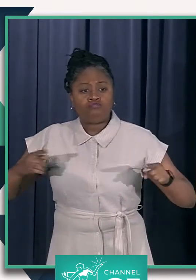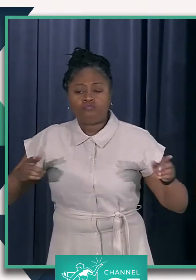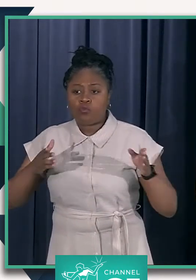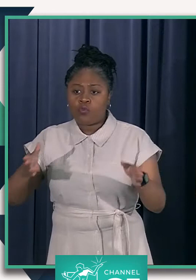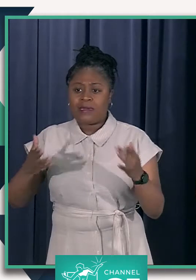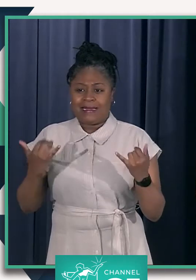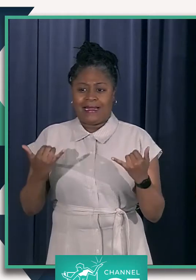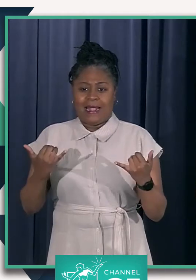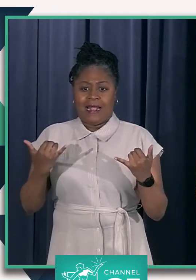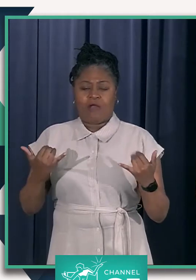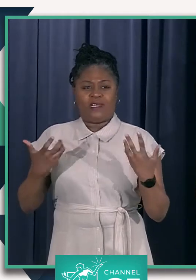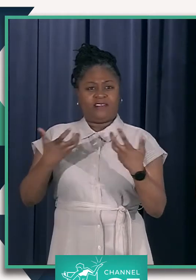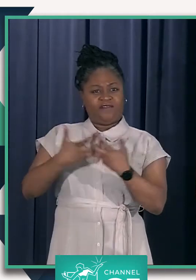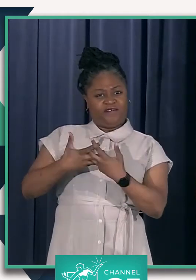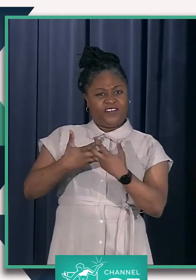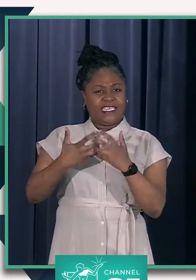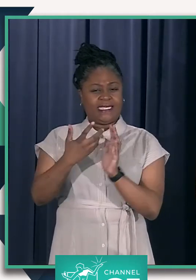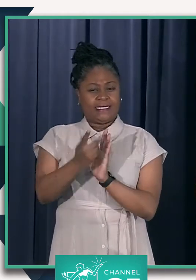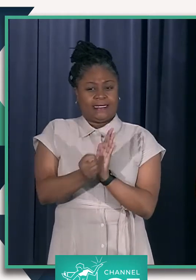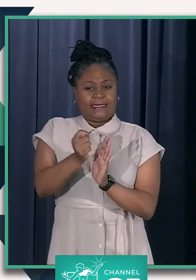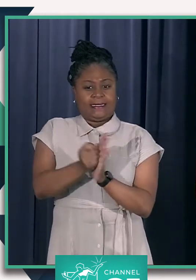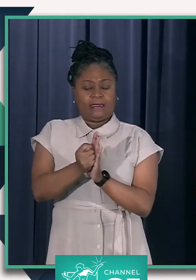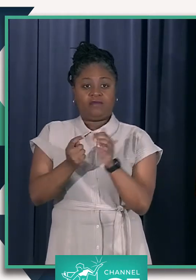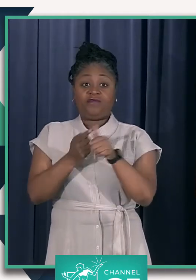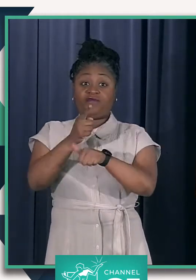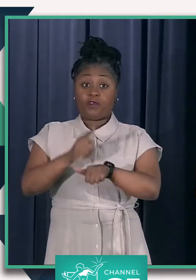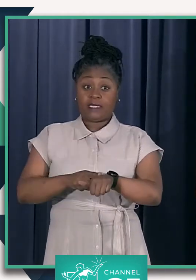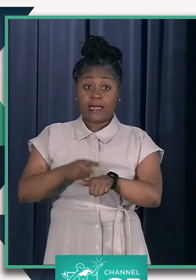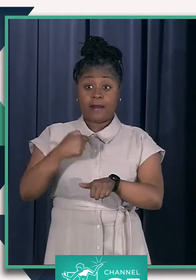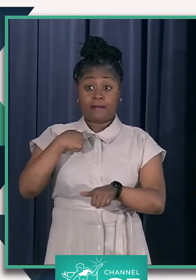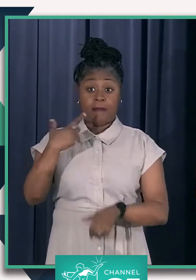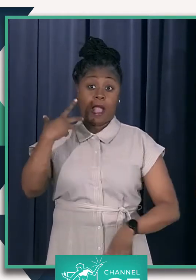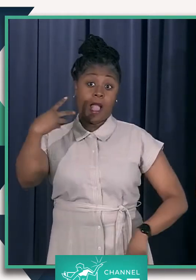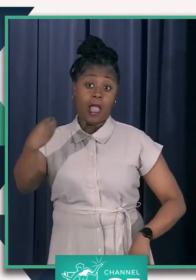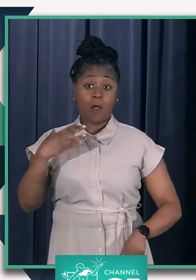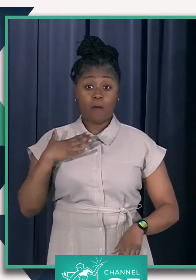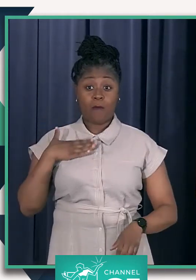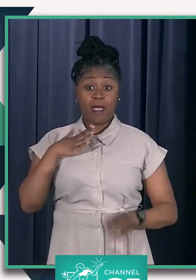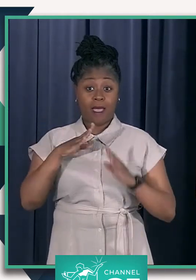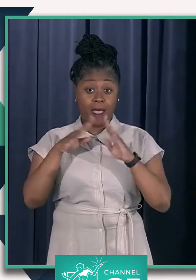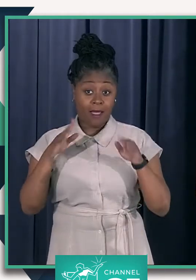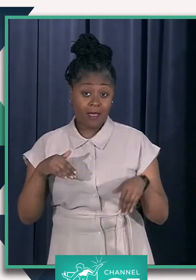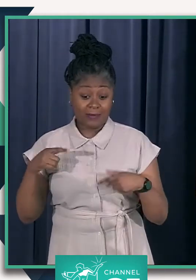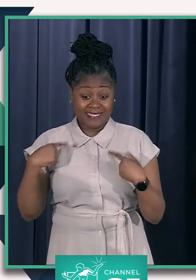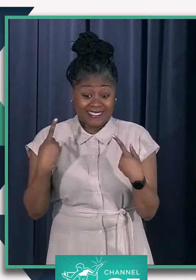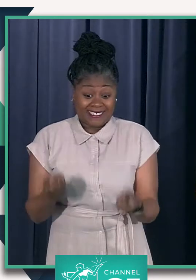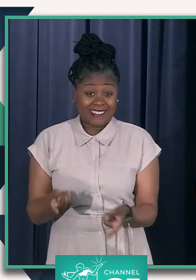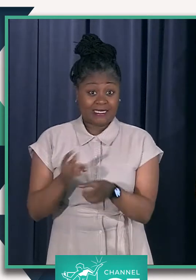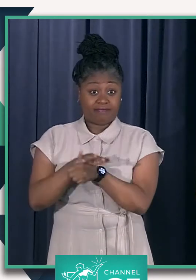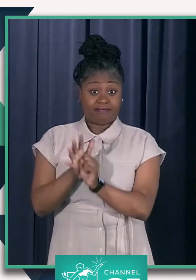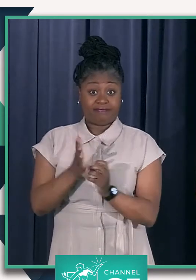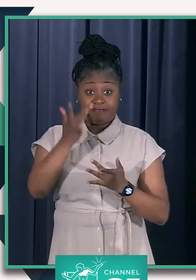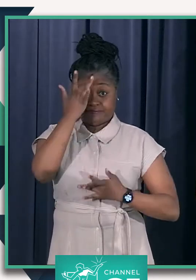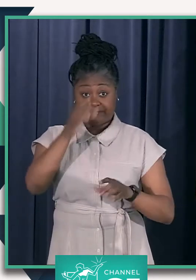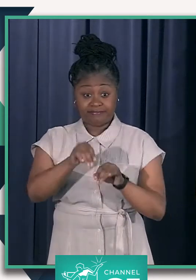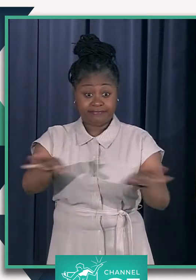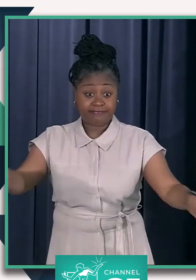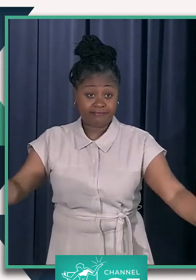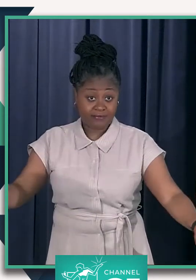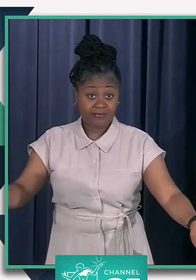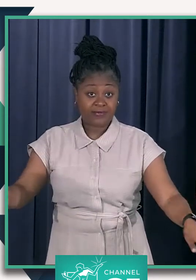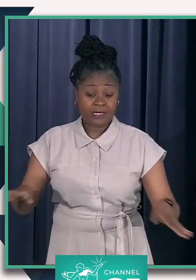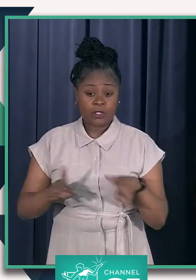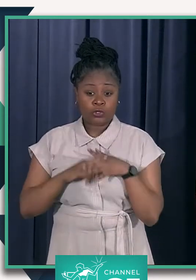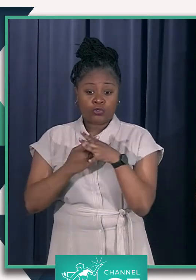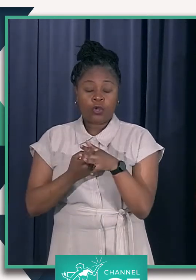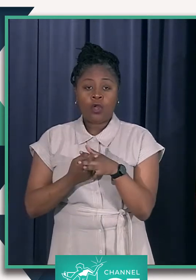fitting time. This is the first time that I've been out of my home since the pandemic. And before I